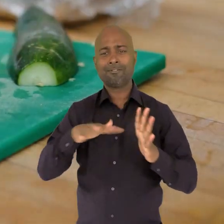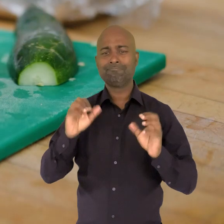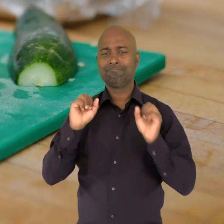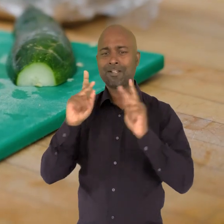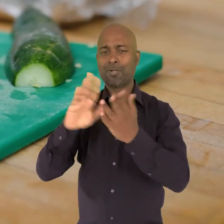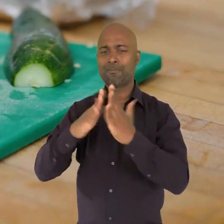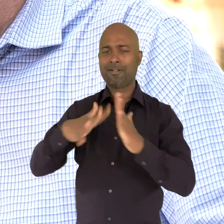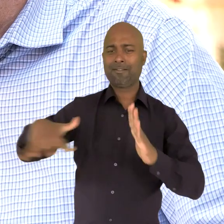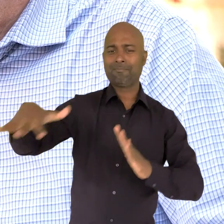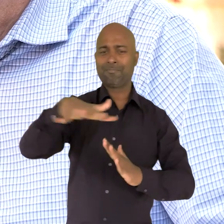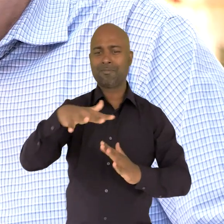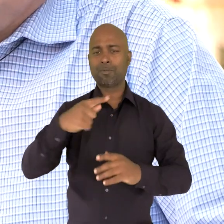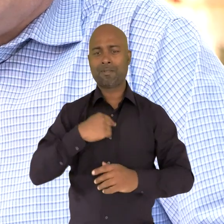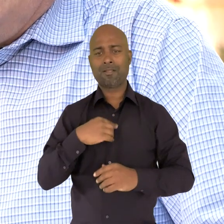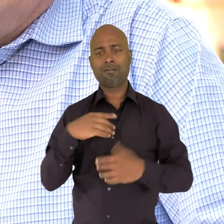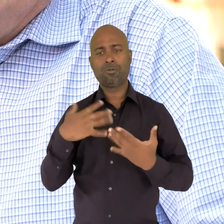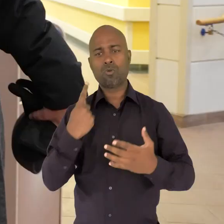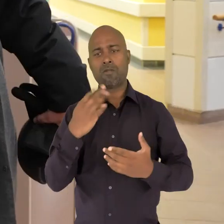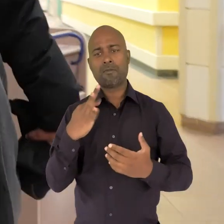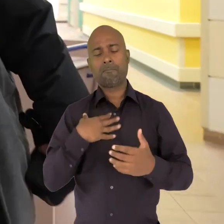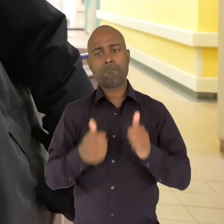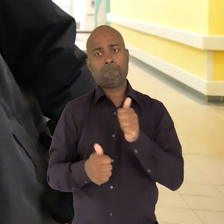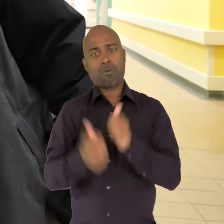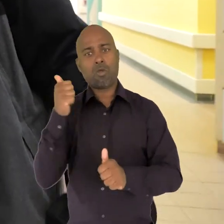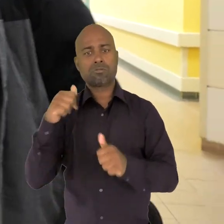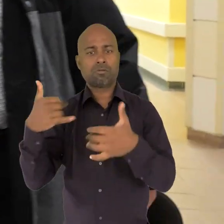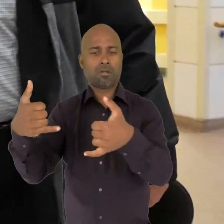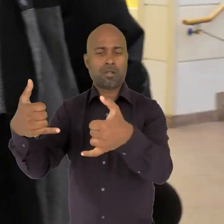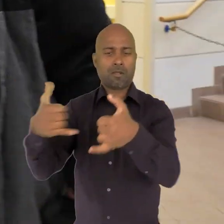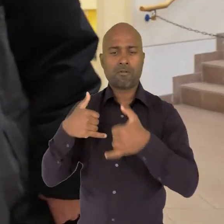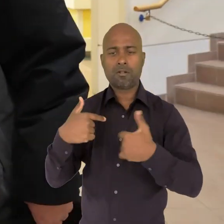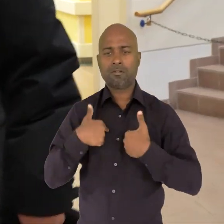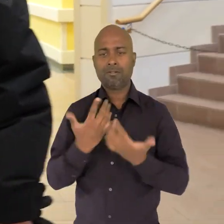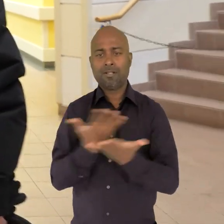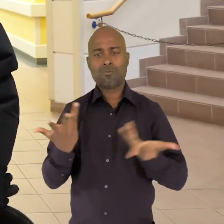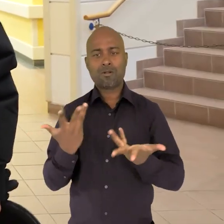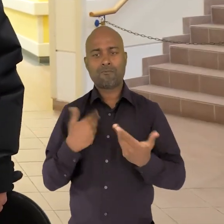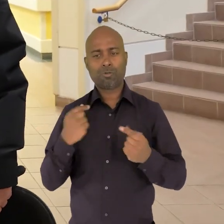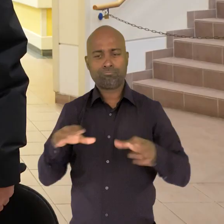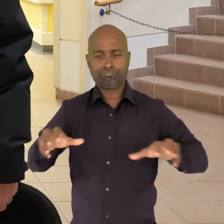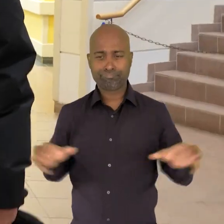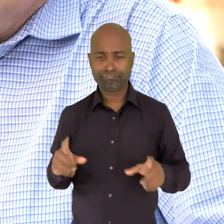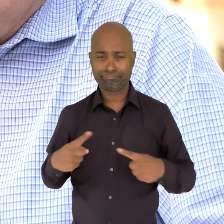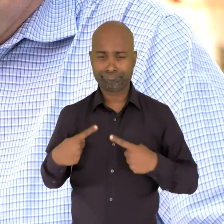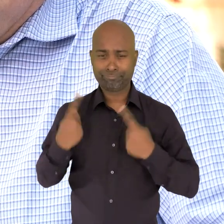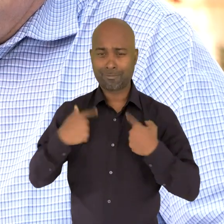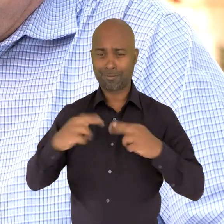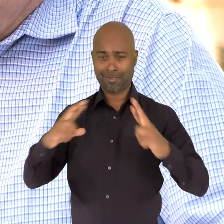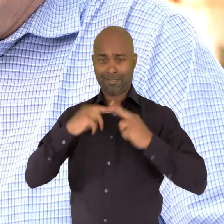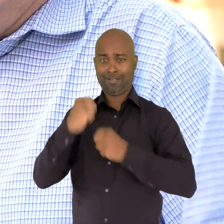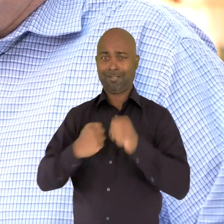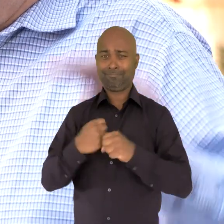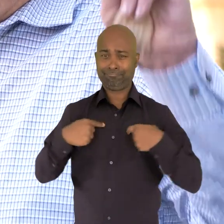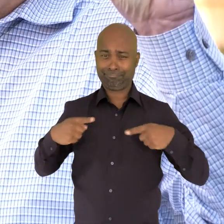to society. To me, that is probably one of the most rewarding things that I could have ever done